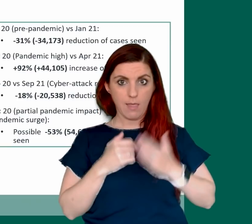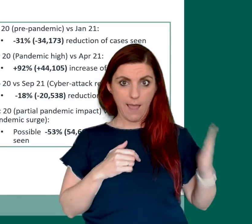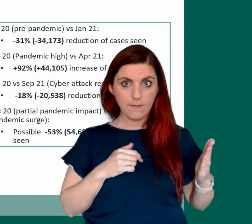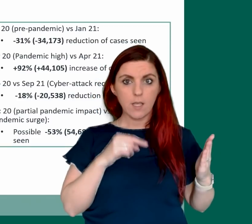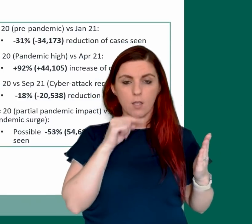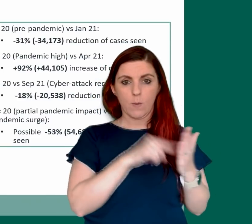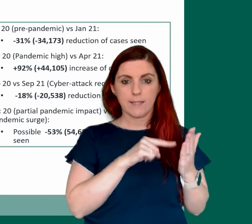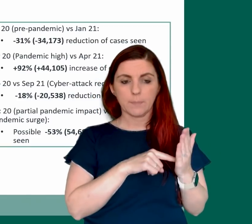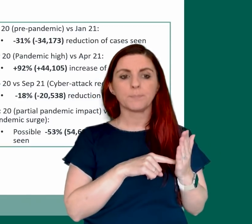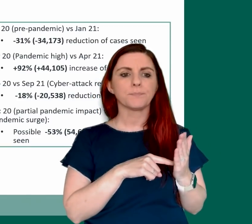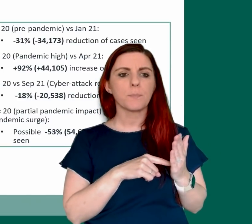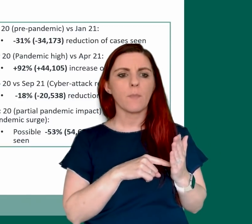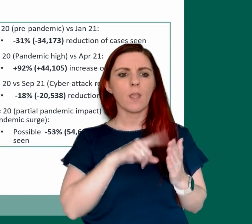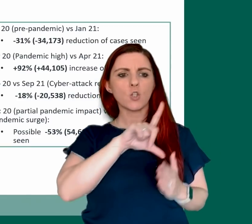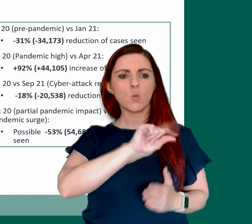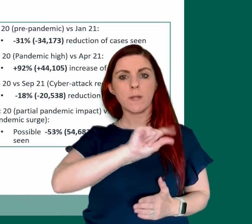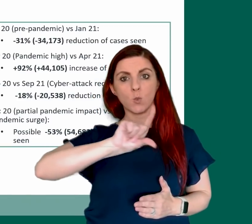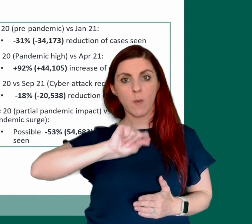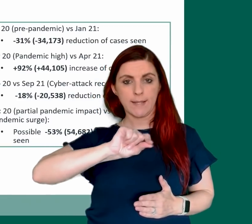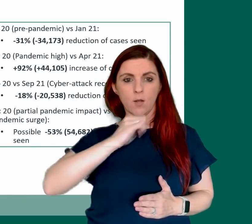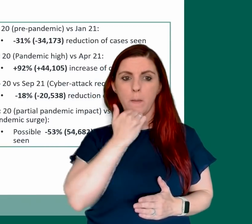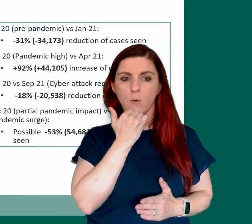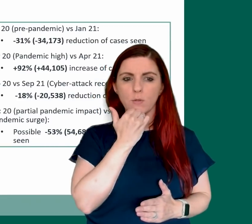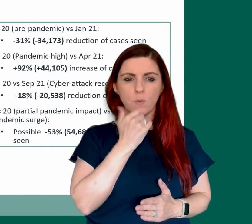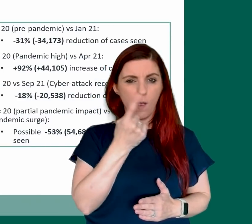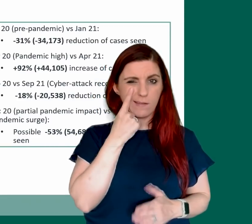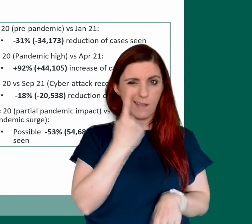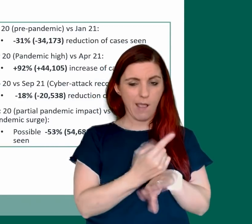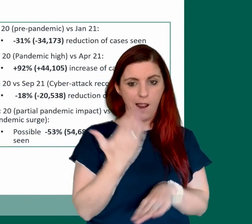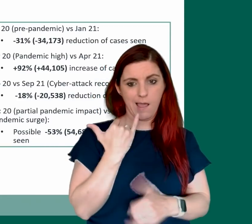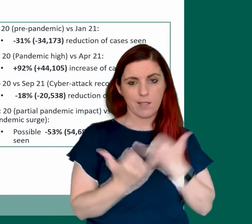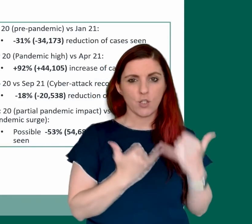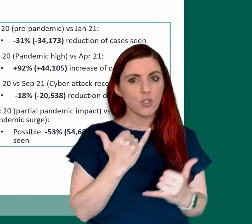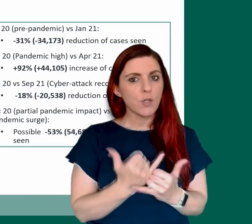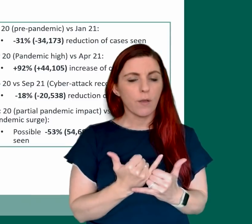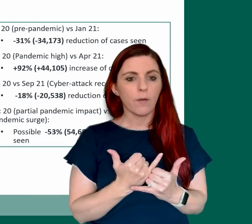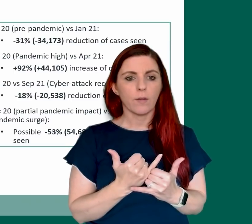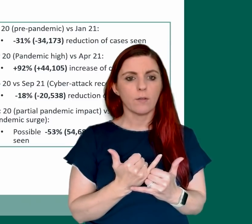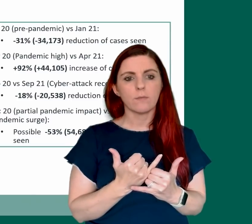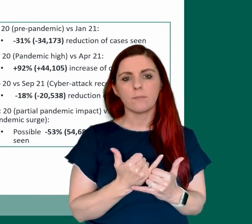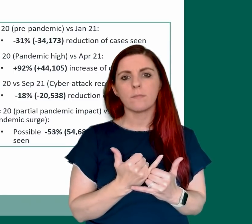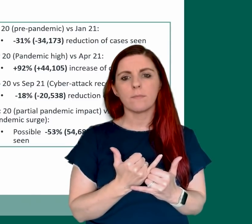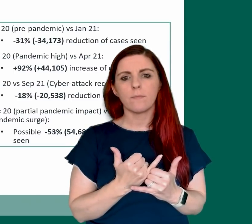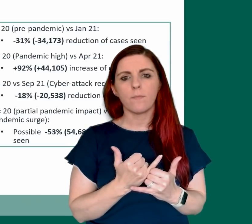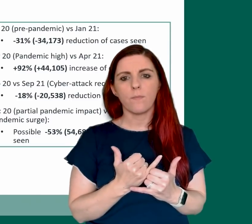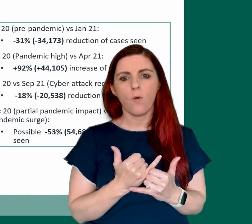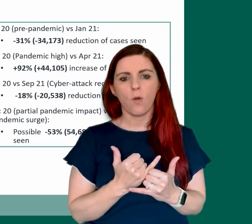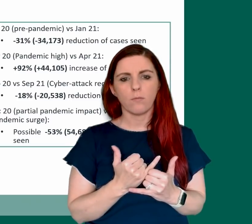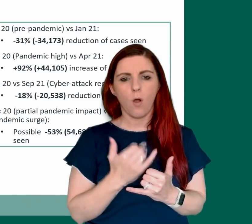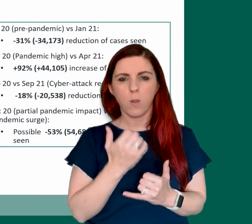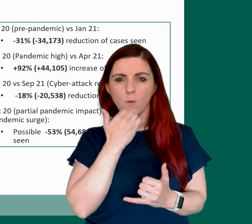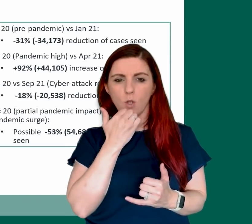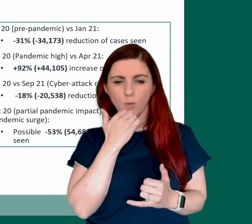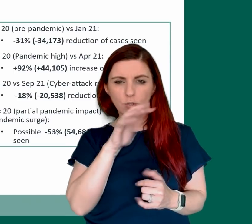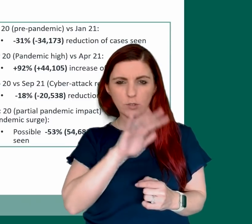each of those, that is the 2020 numbers. So we can see there last year in terms of the therapy cases overall, and this is all the numbers really in